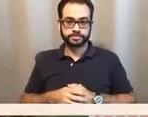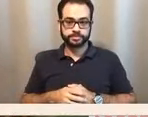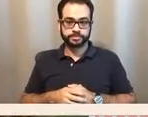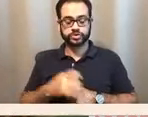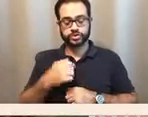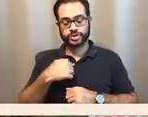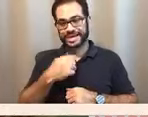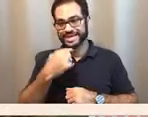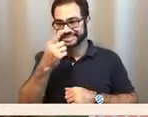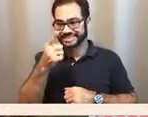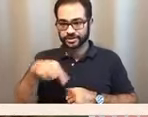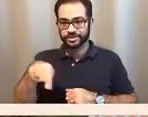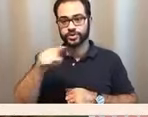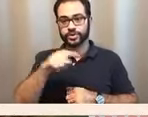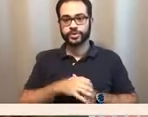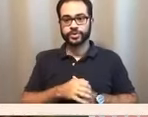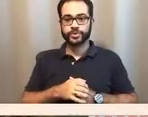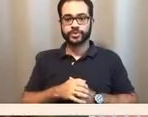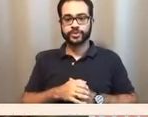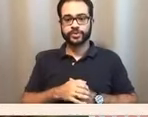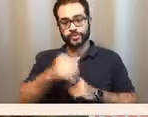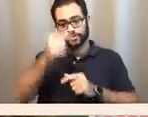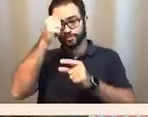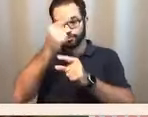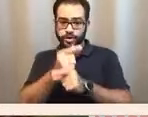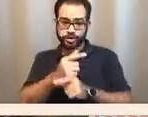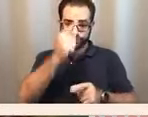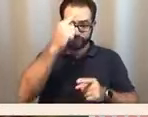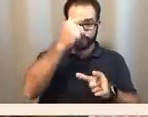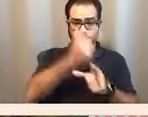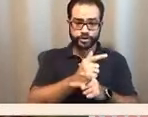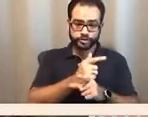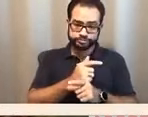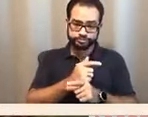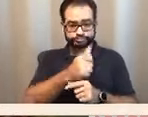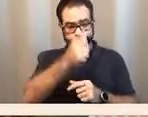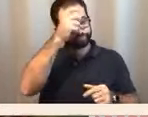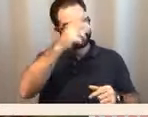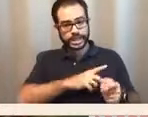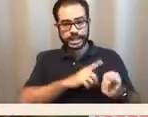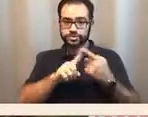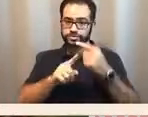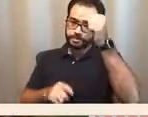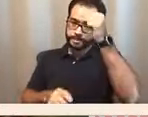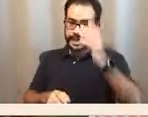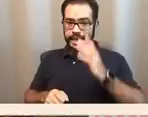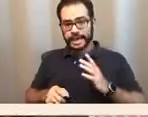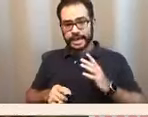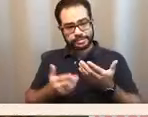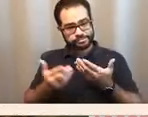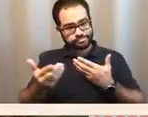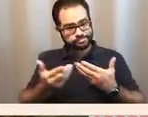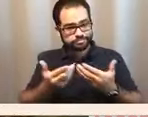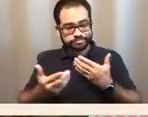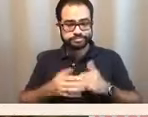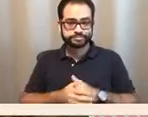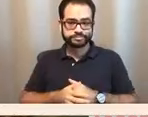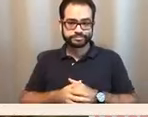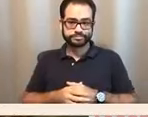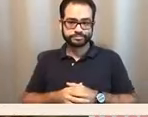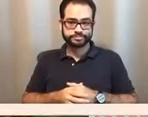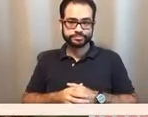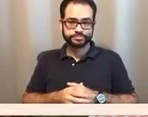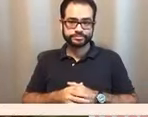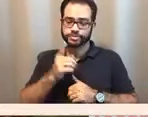you, brother to brother, mano to mano, man to man, you can